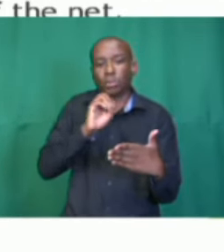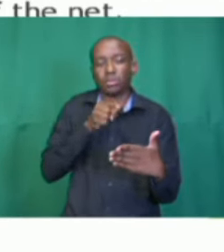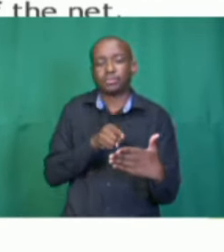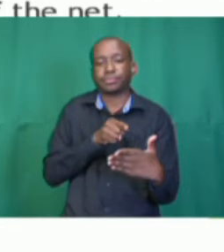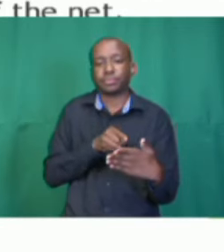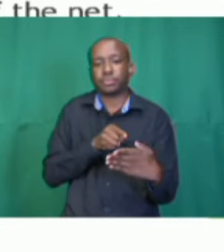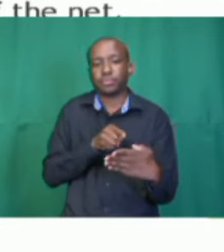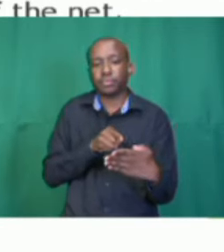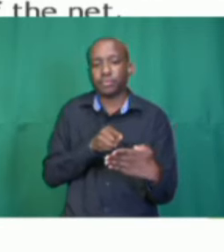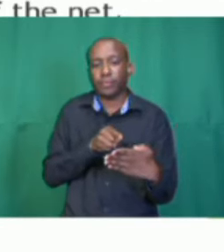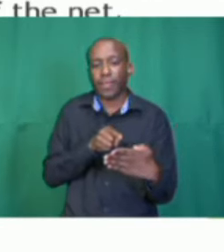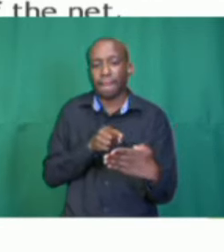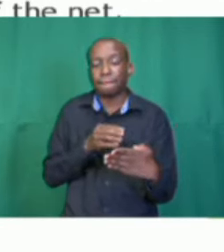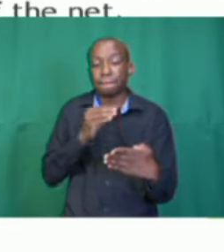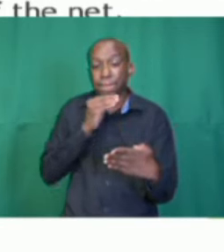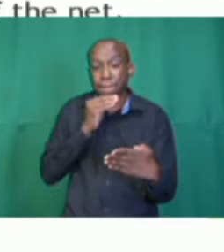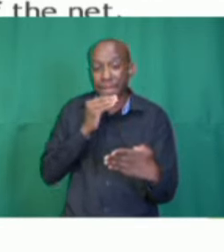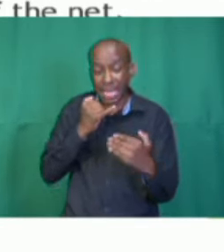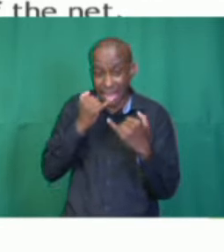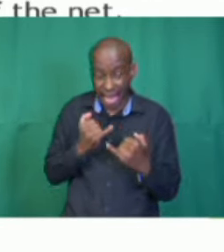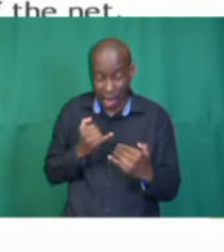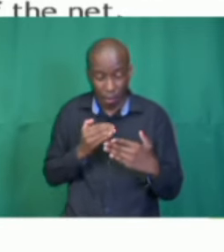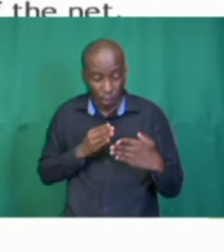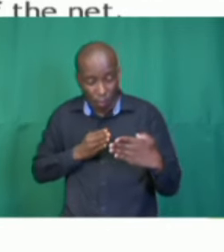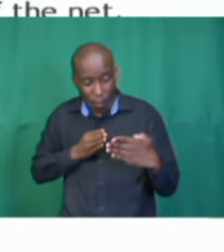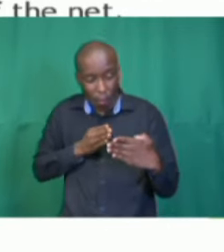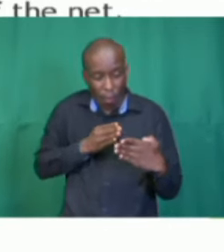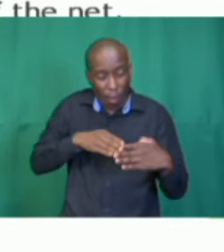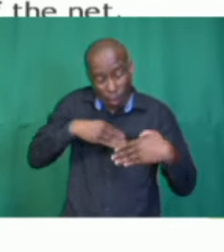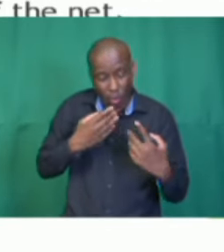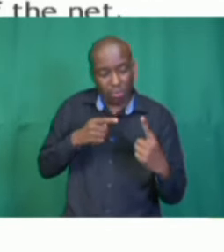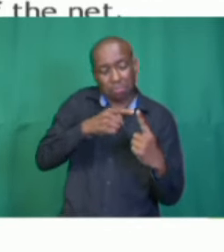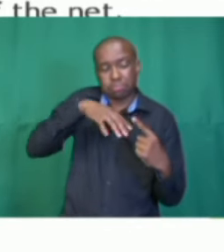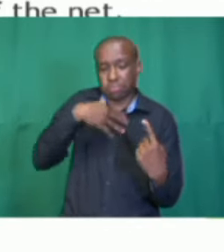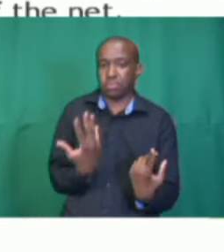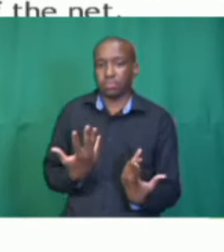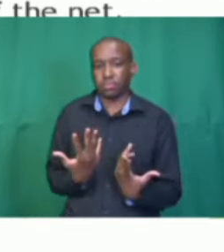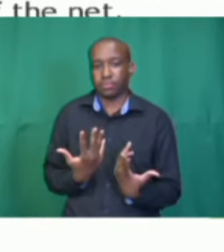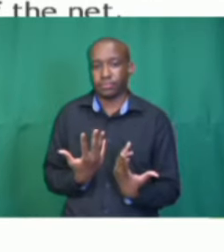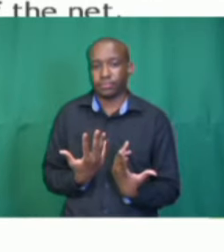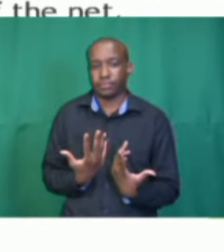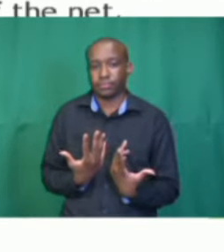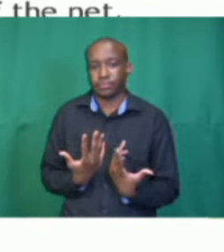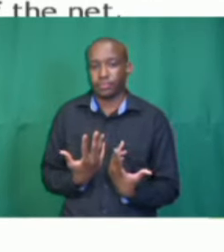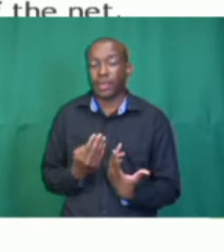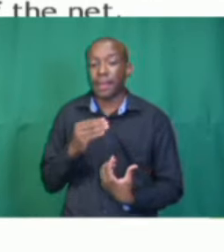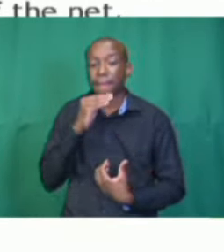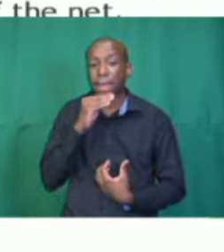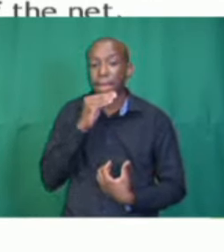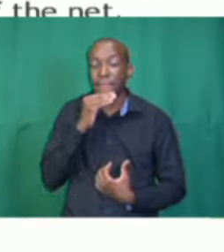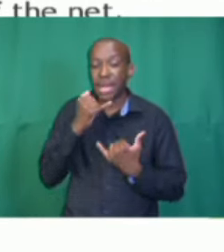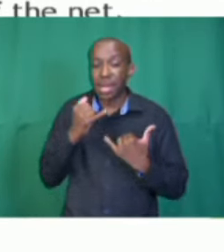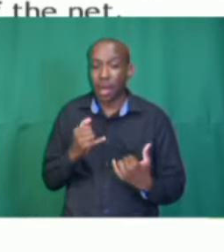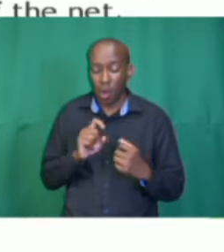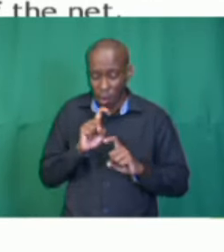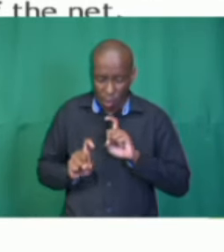it bars you from achieving a particular thing. So now, instead of our question being answered